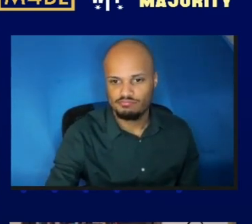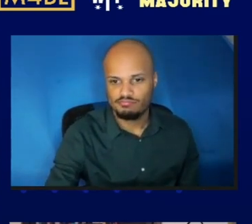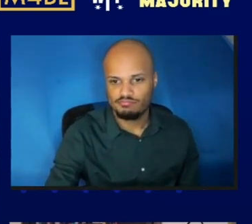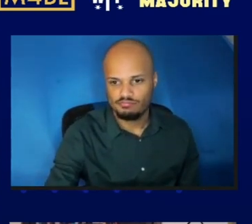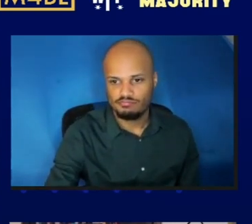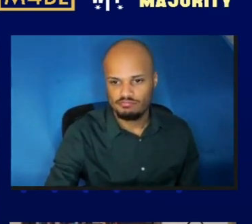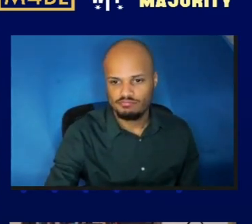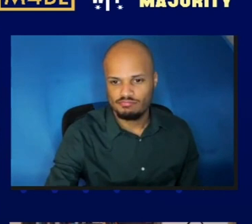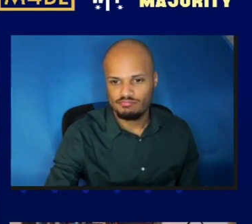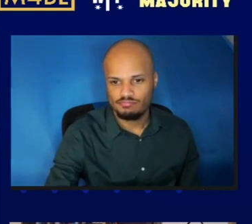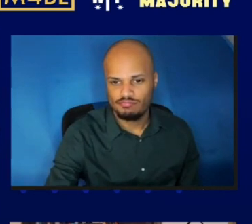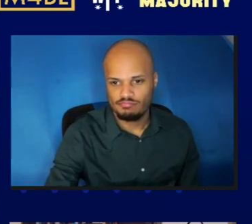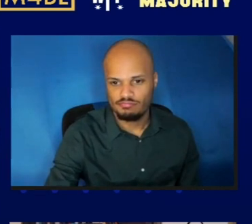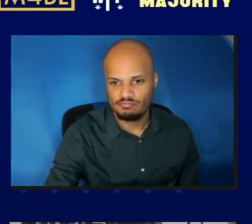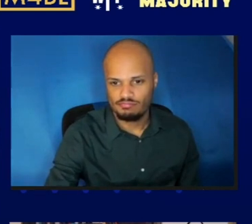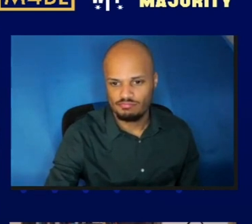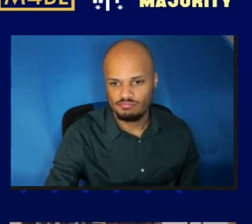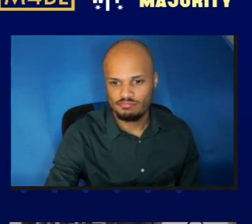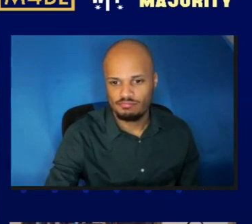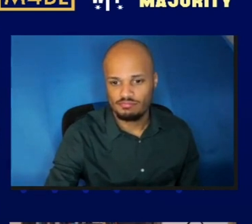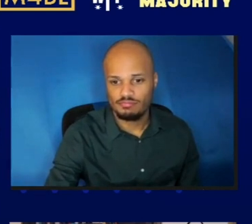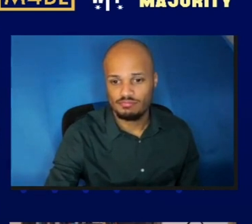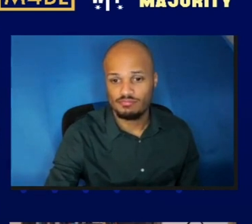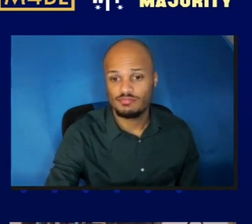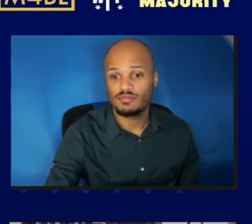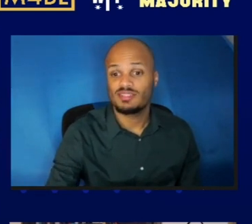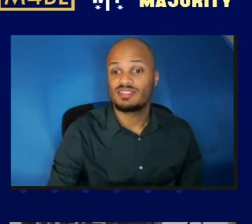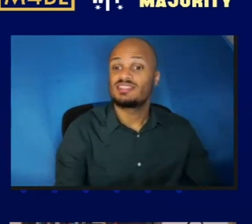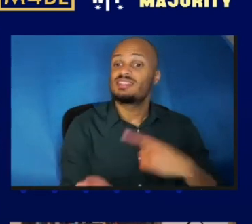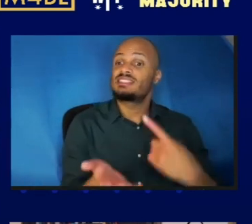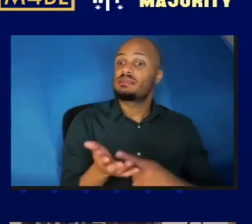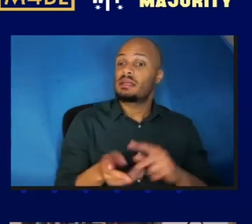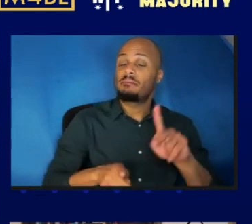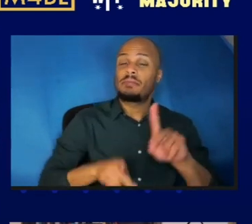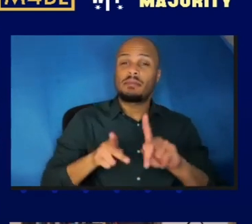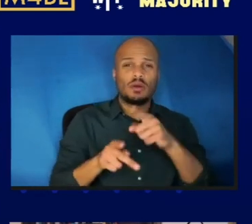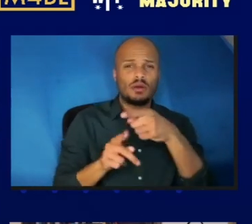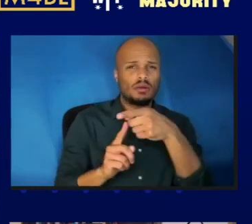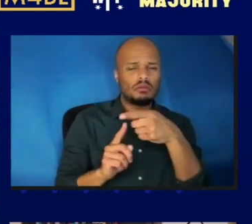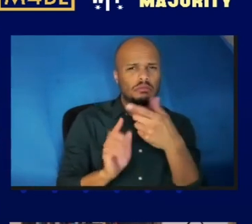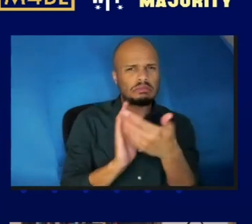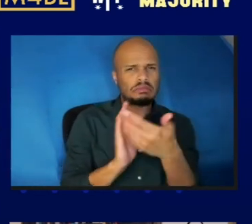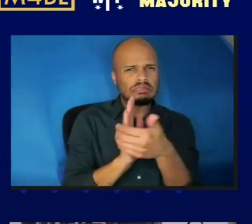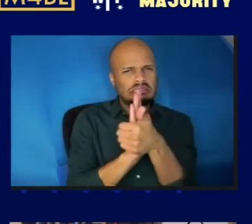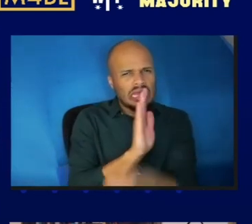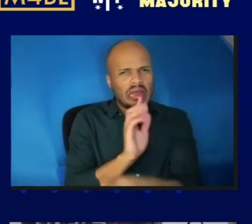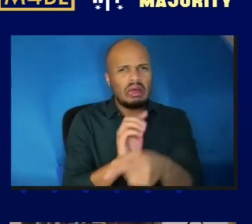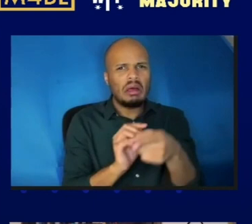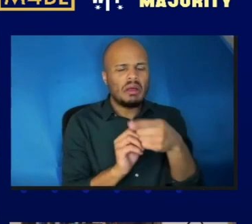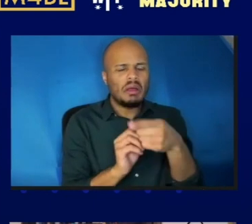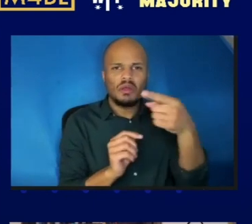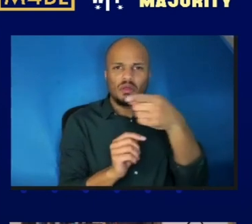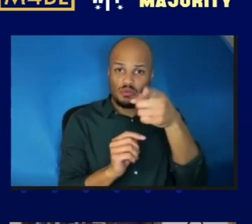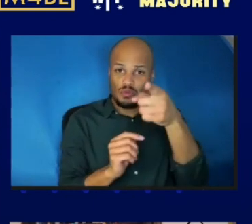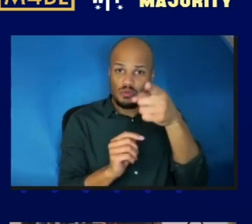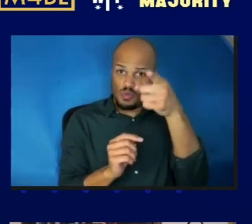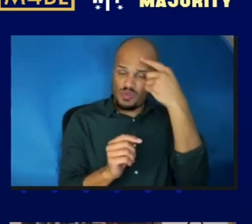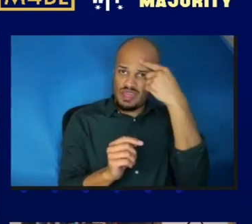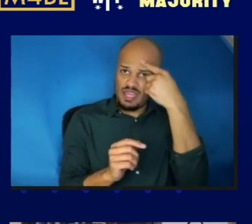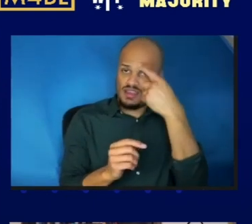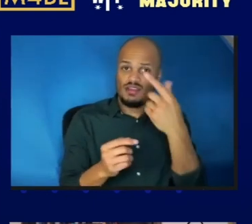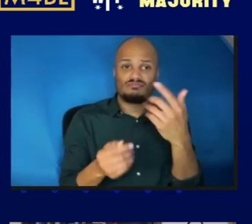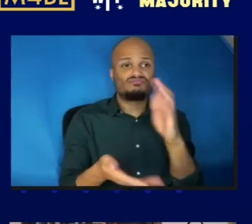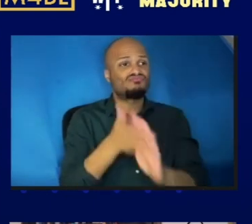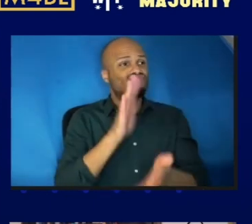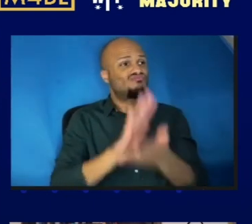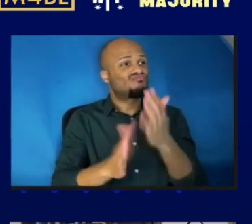guy. Sometimes folks are really skilled at making you think that you had a great meeting, but actually nothing was promised, nothing